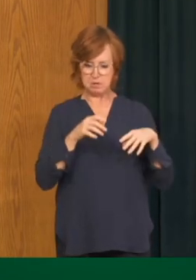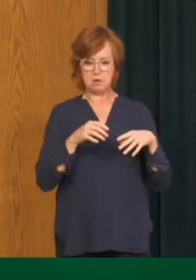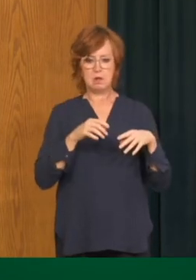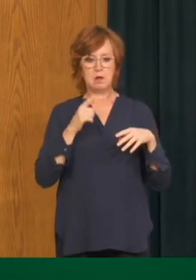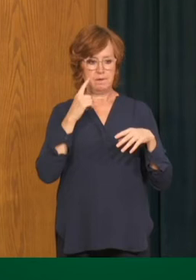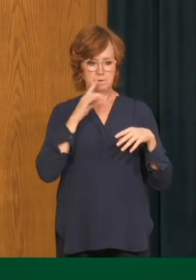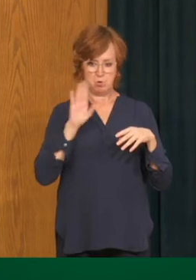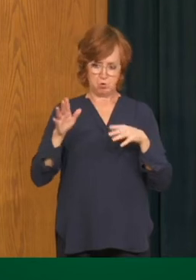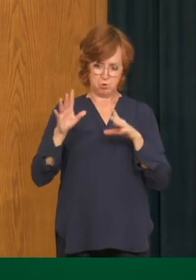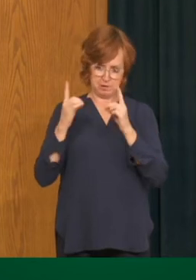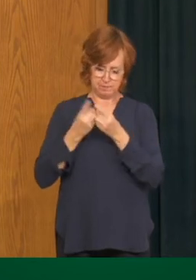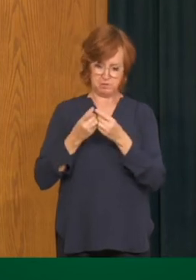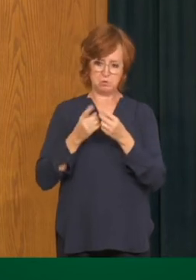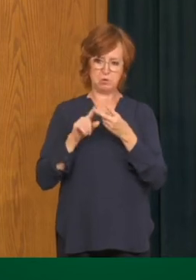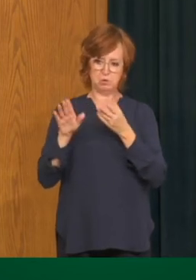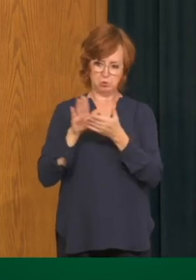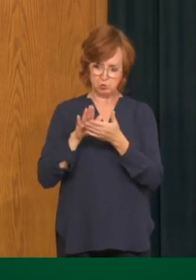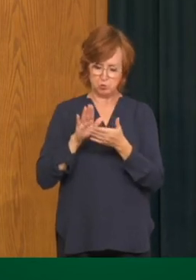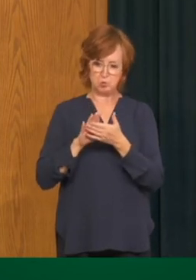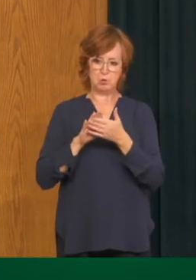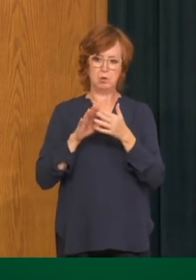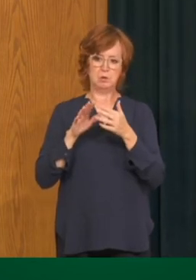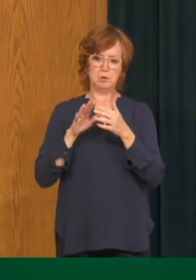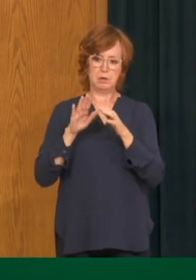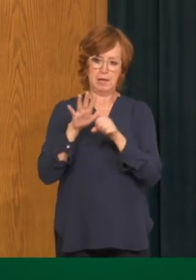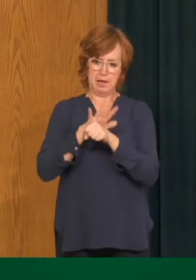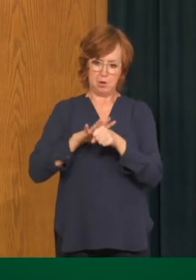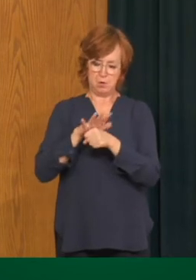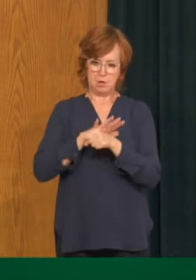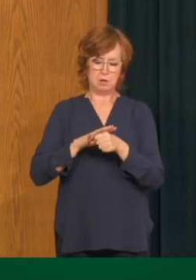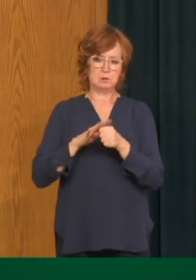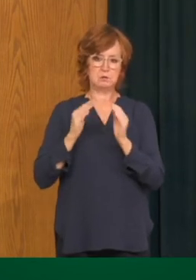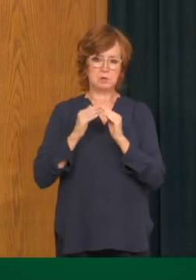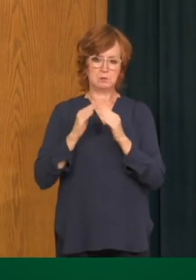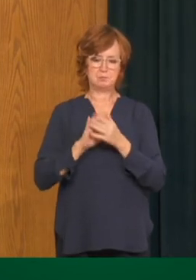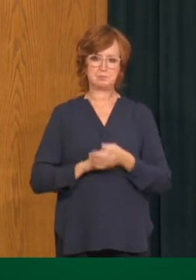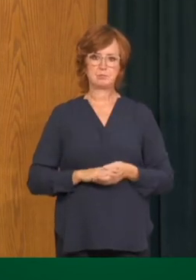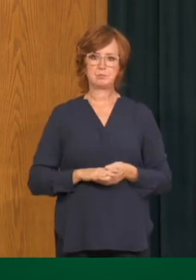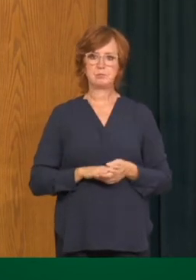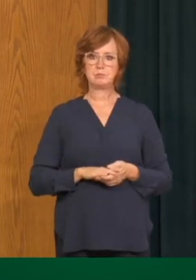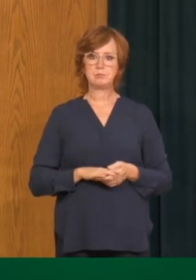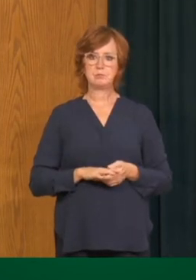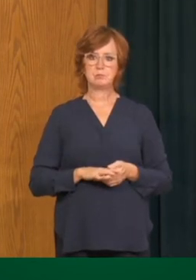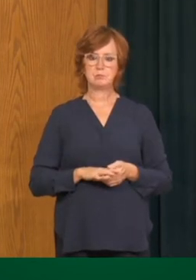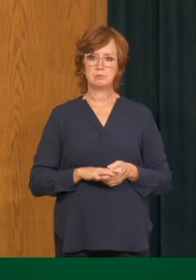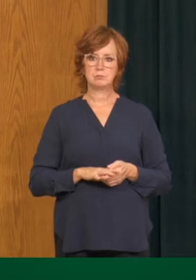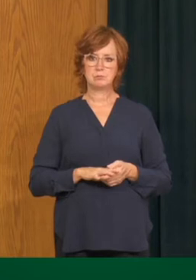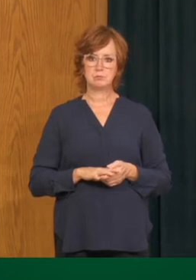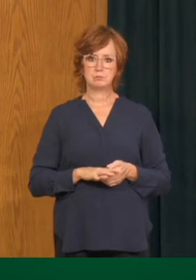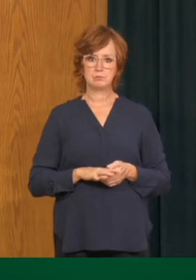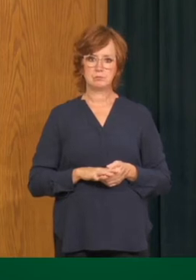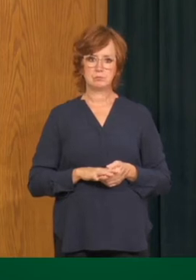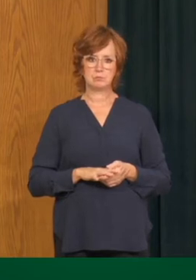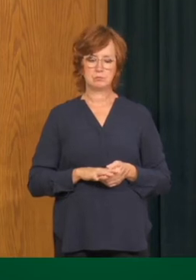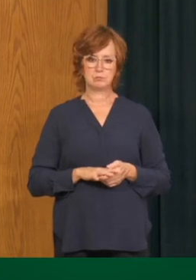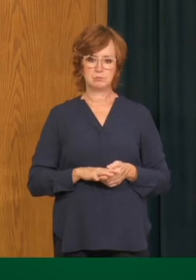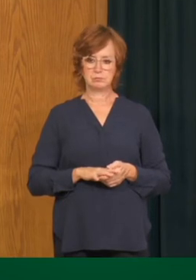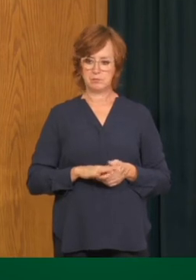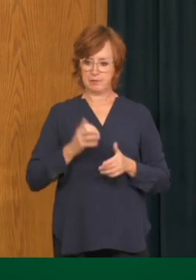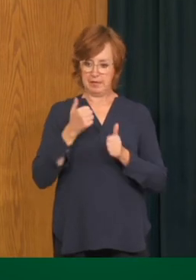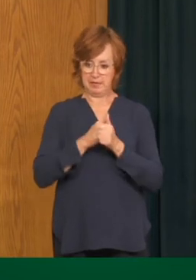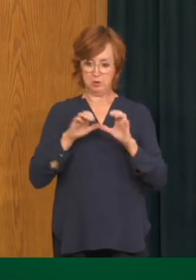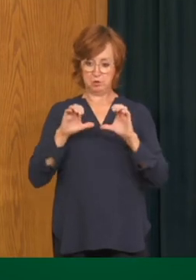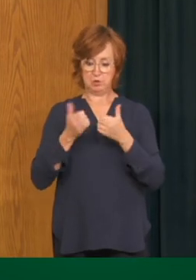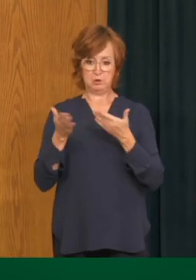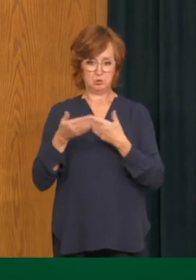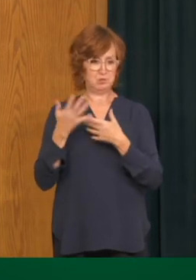level, but refined as information changes, but also refined right down to the very school and classroom level. So two